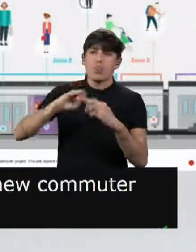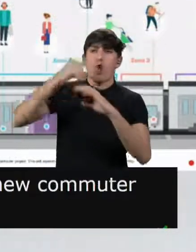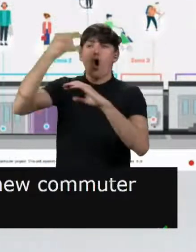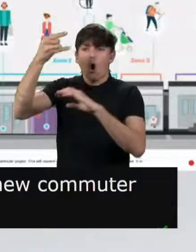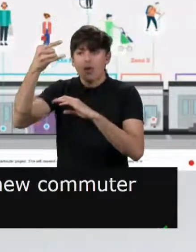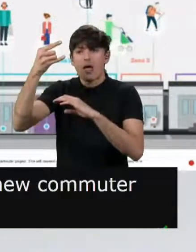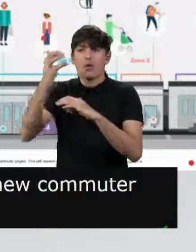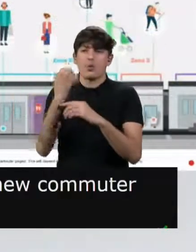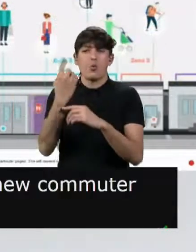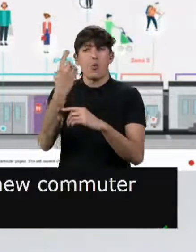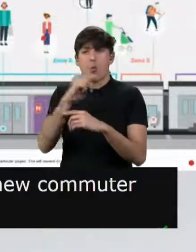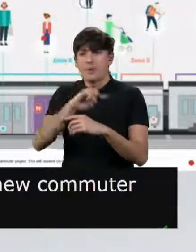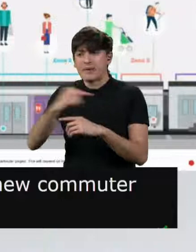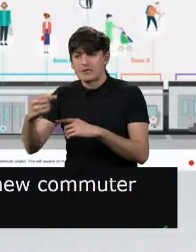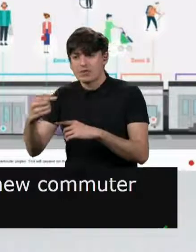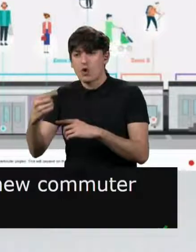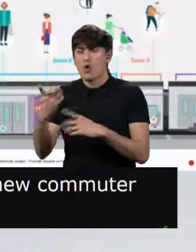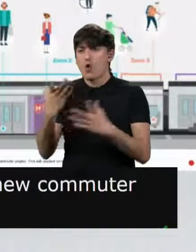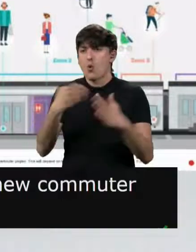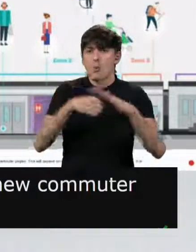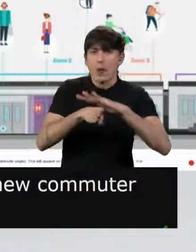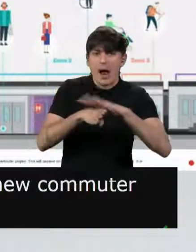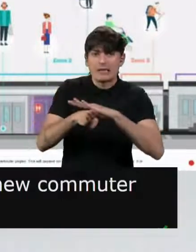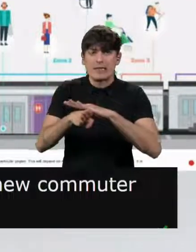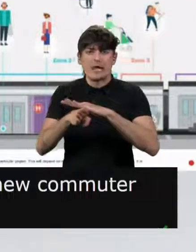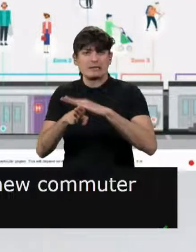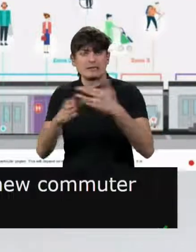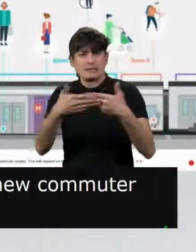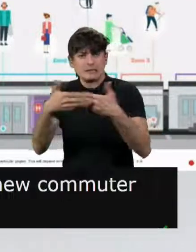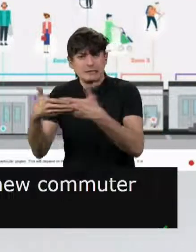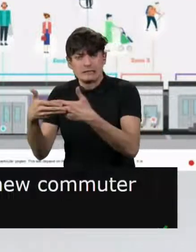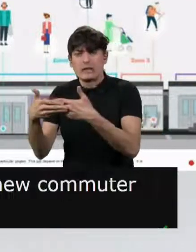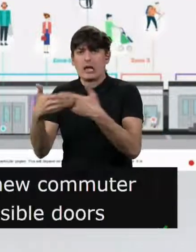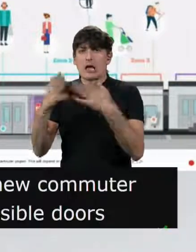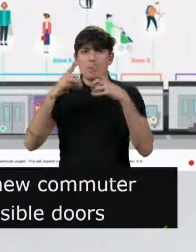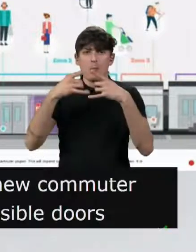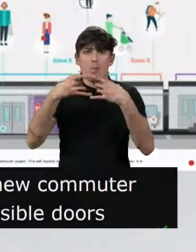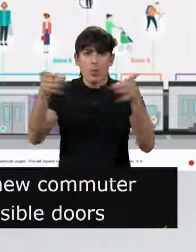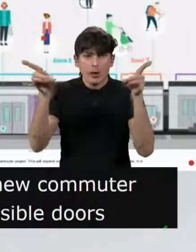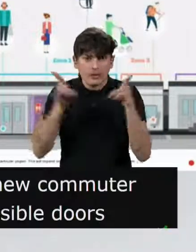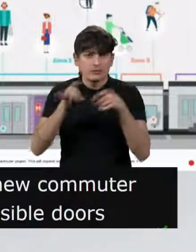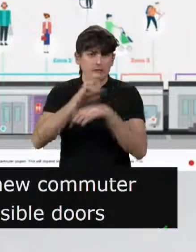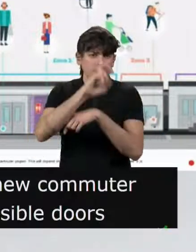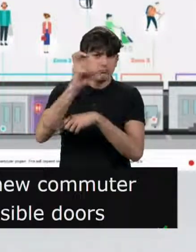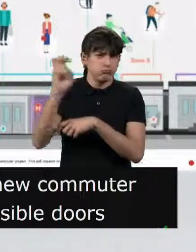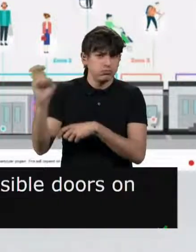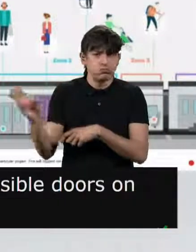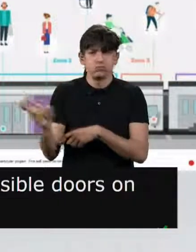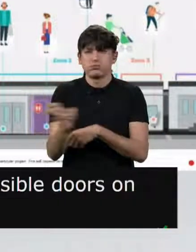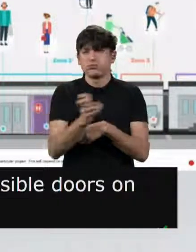floors, excessive doors on the platforms,